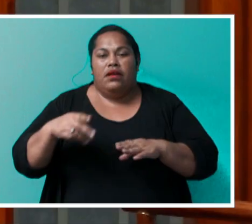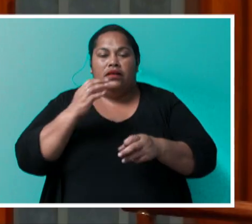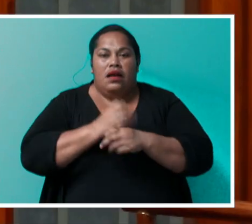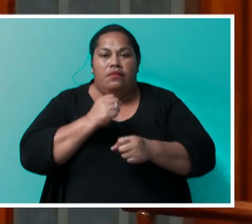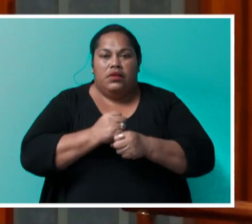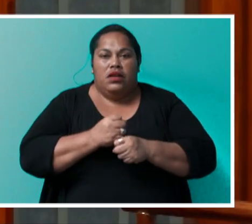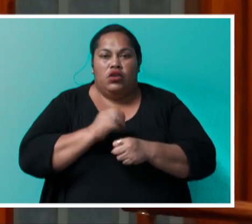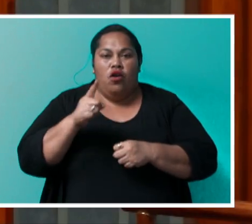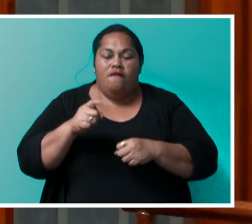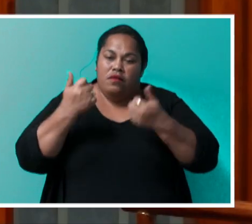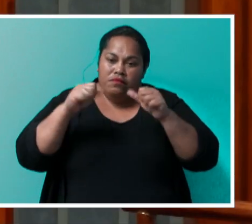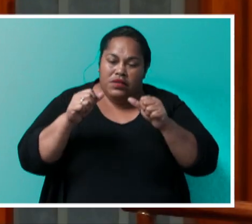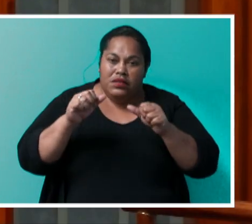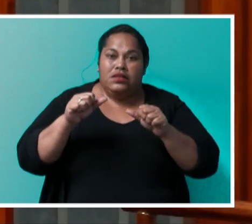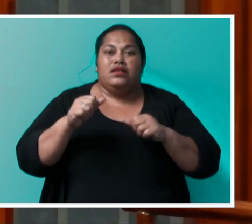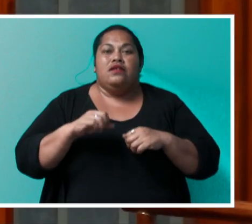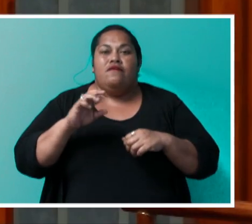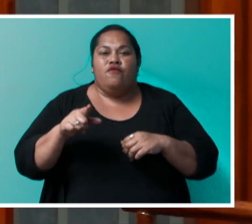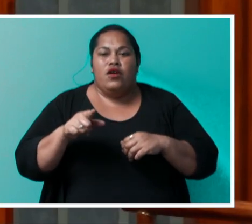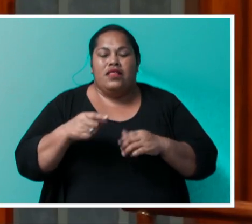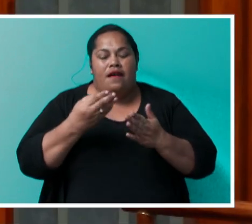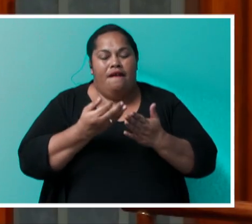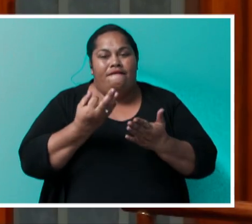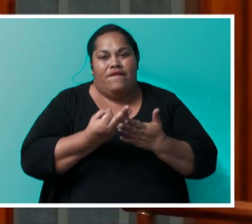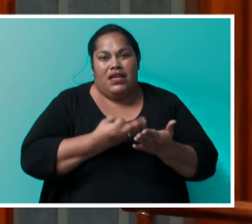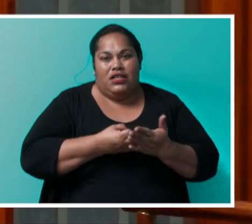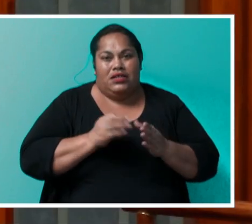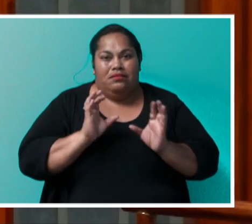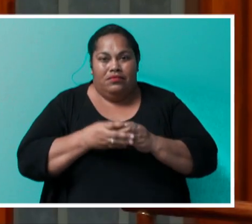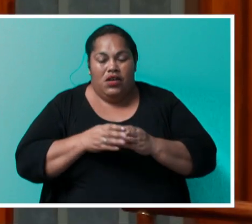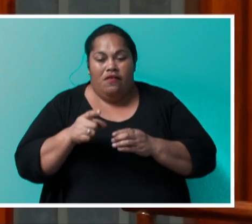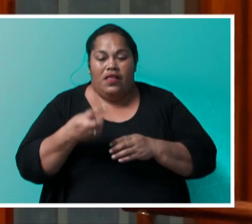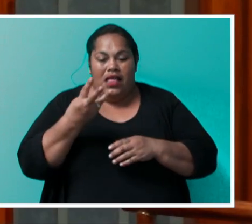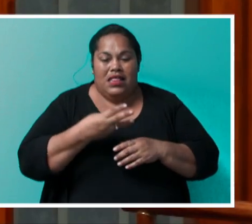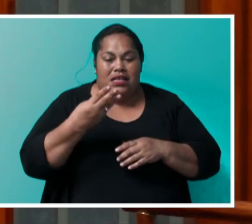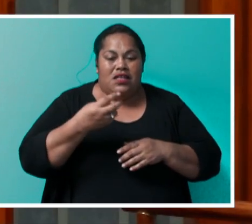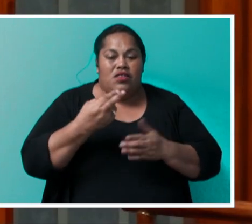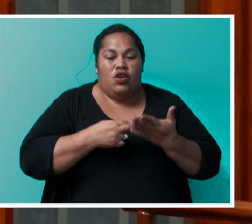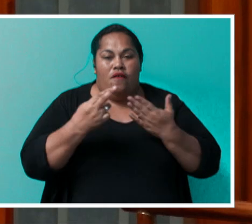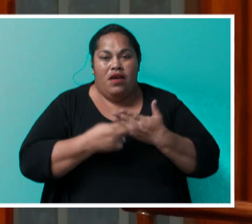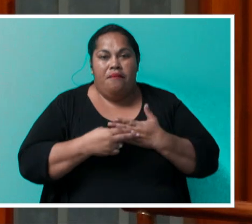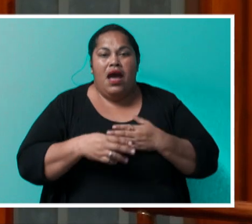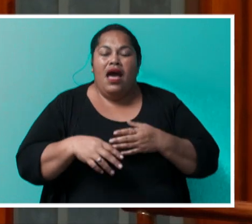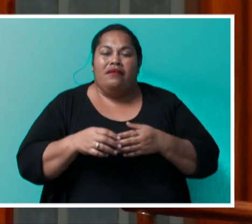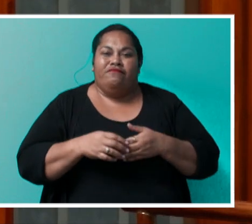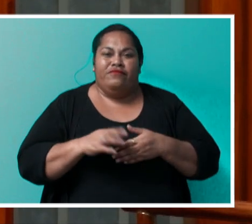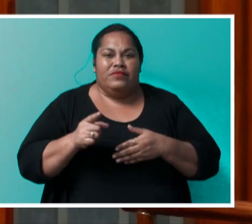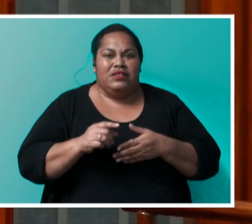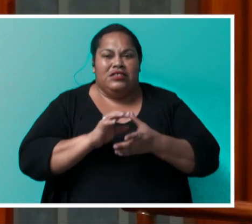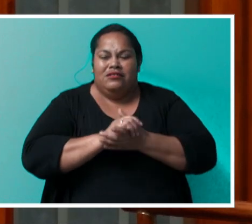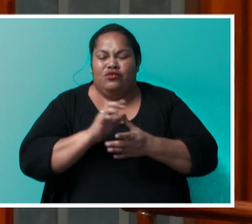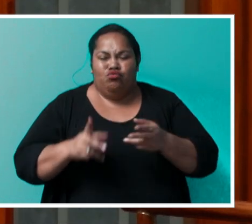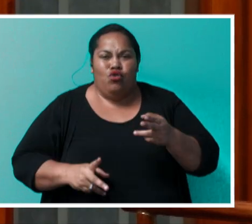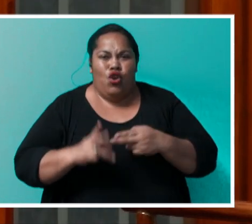milestone for our nation's financial sector. On the 13th of November, I had the privilege of launching the Fiji Development